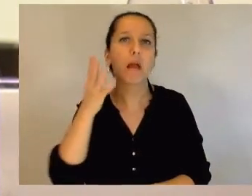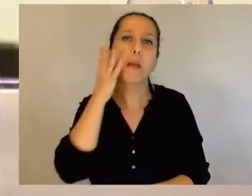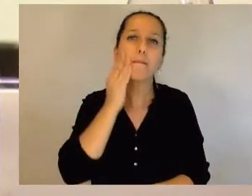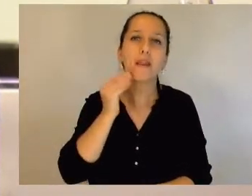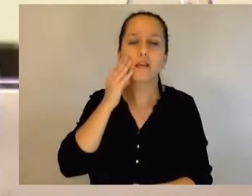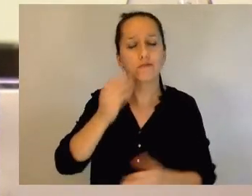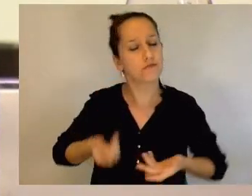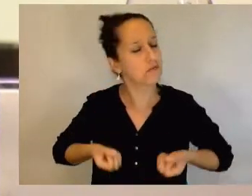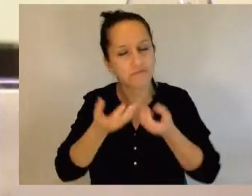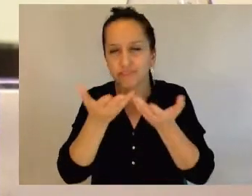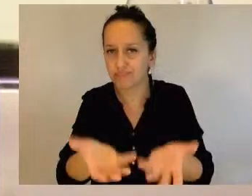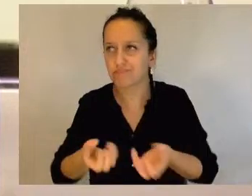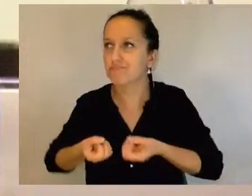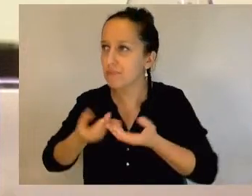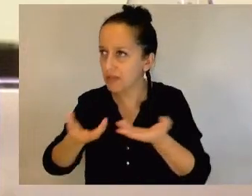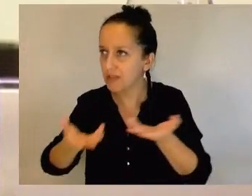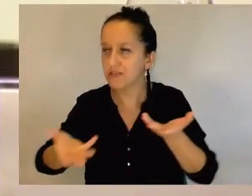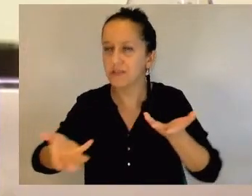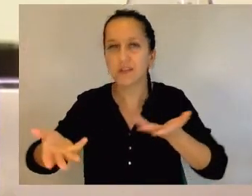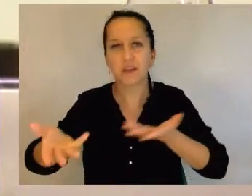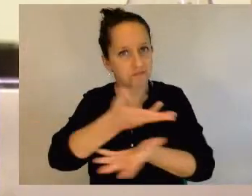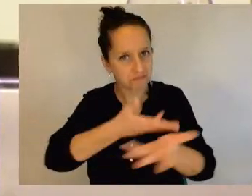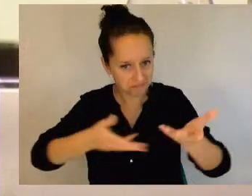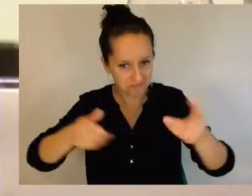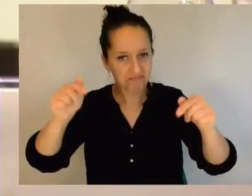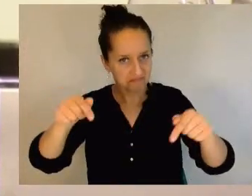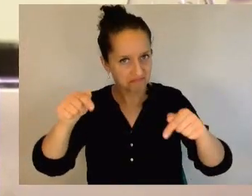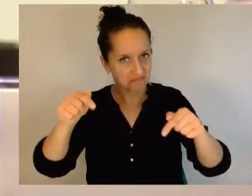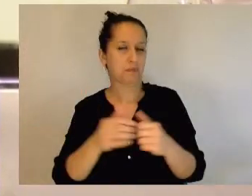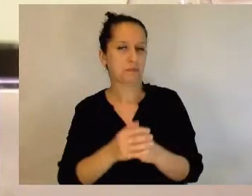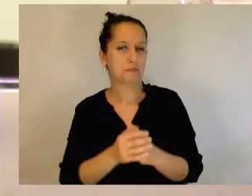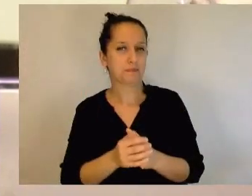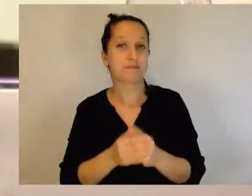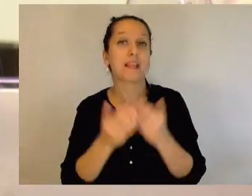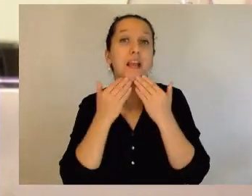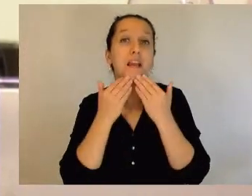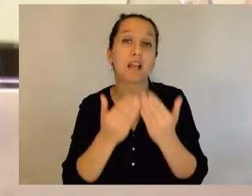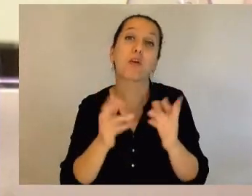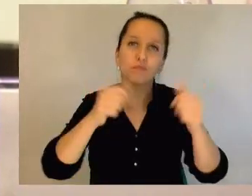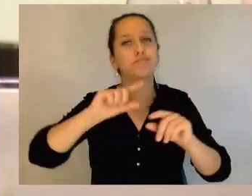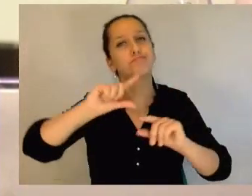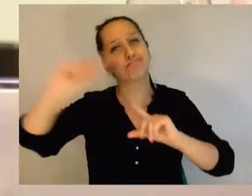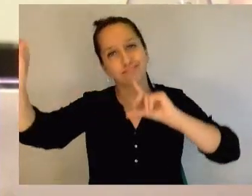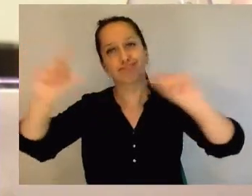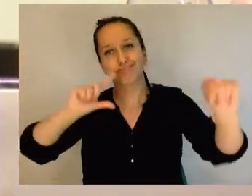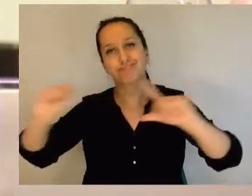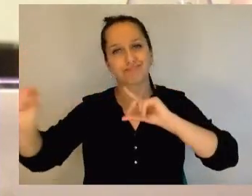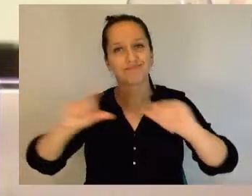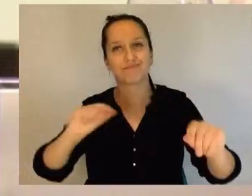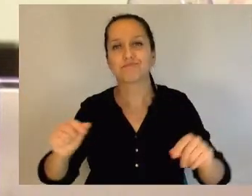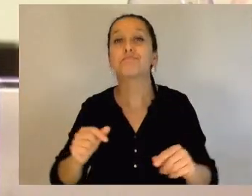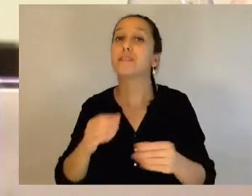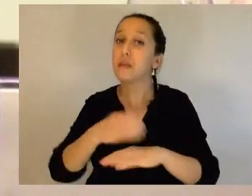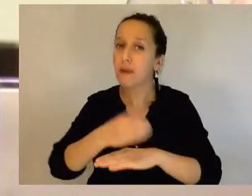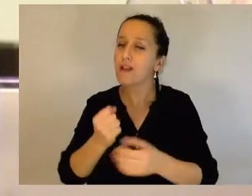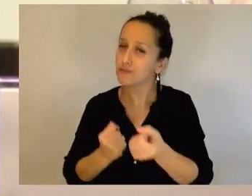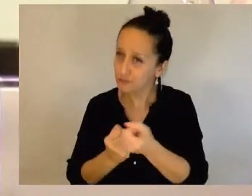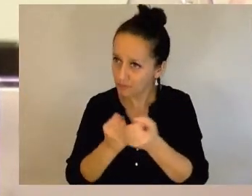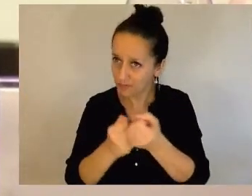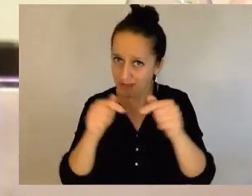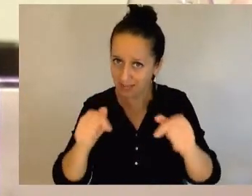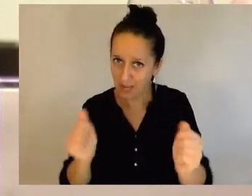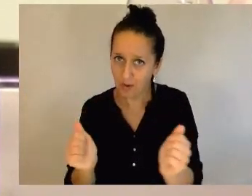the experiences that they have shared so generously. Thank you very much to all, and may you have a happy return to your homes. And I